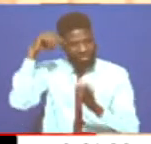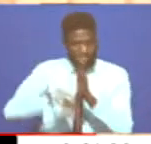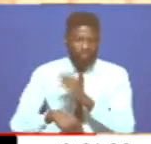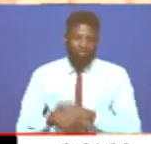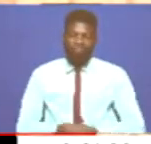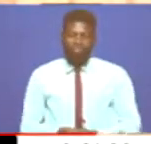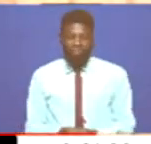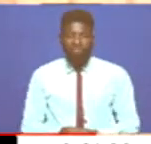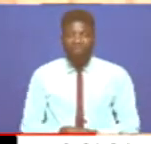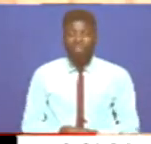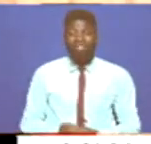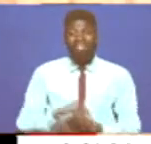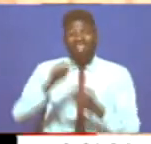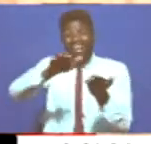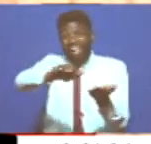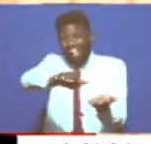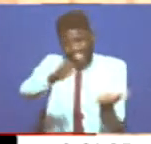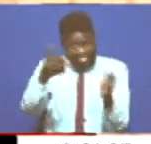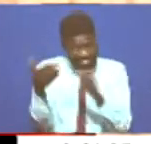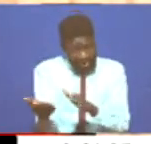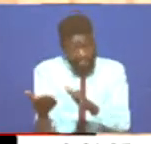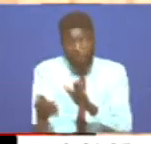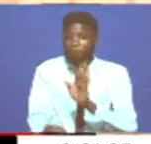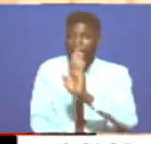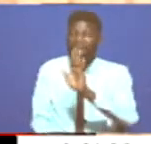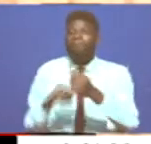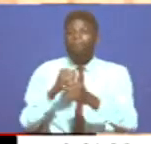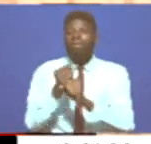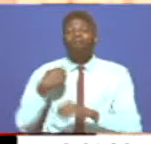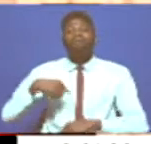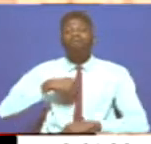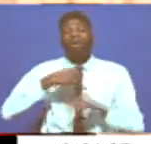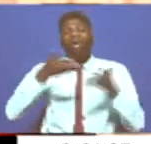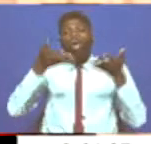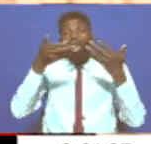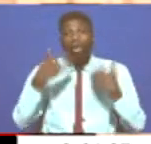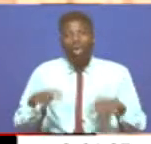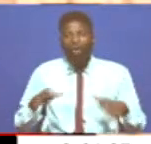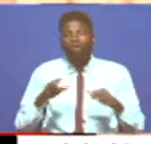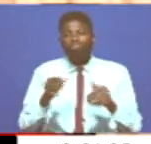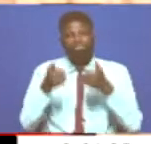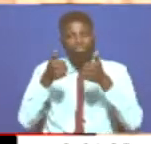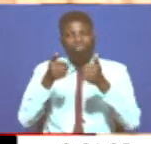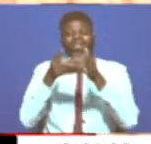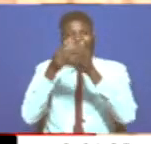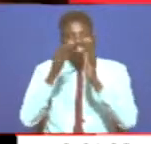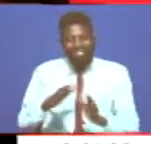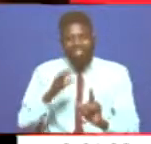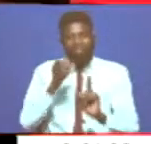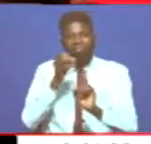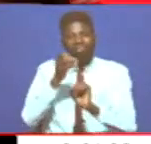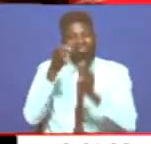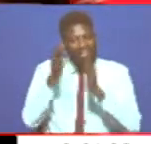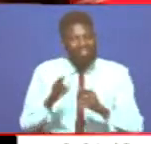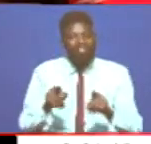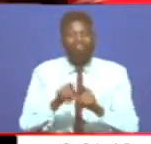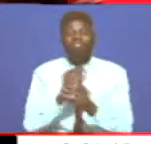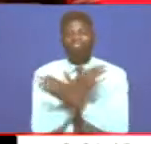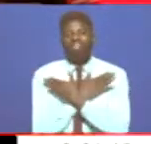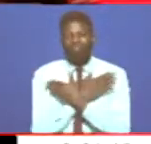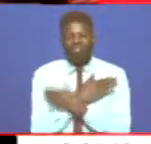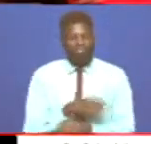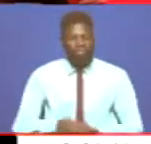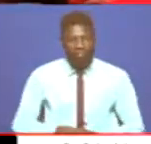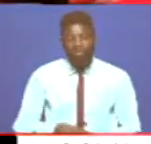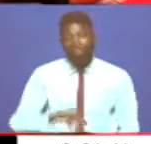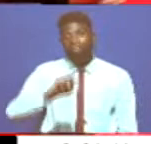His death, therefore, has robbed us of a great leader, a mentor, and a friend. Machange leaves